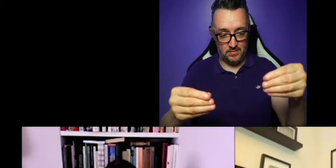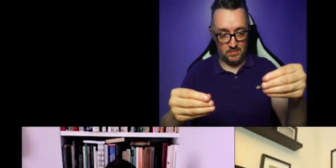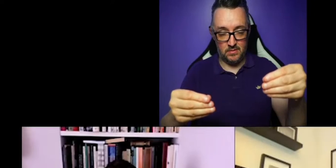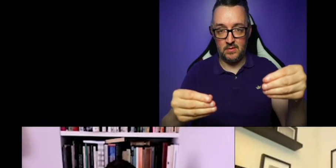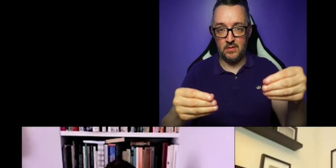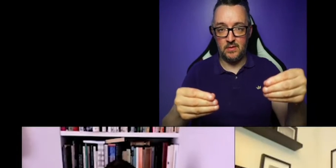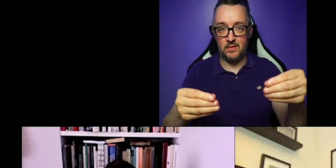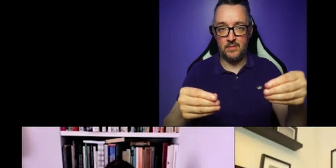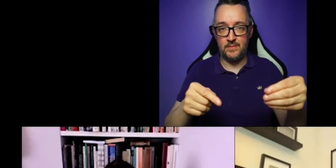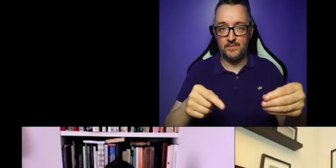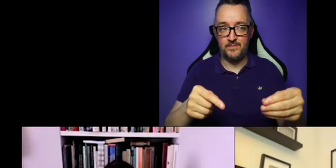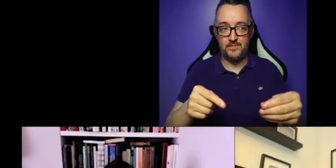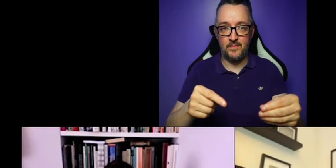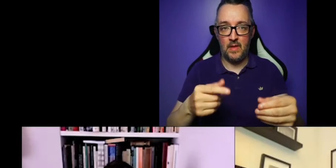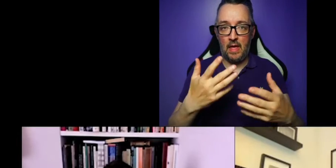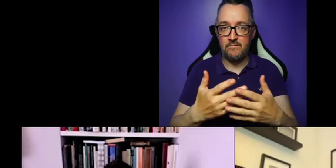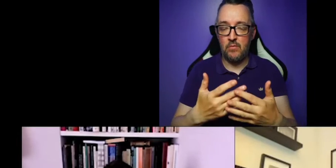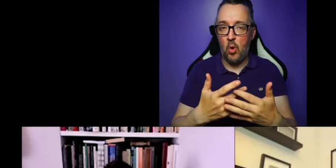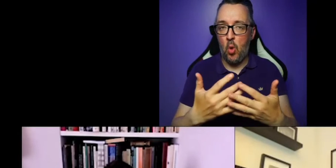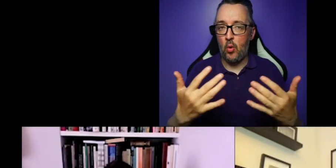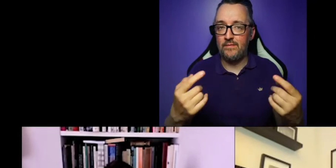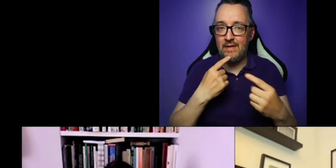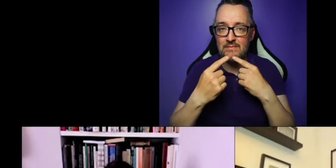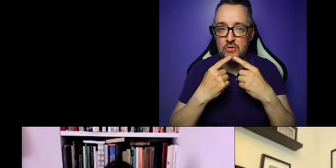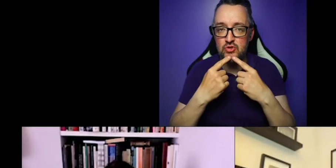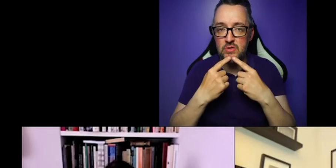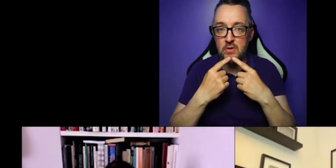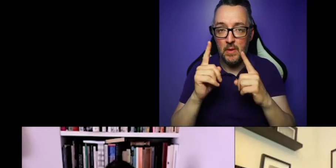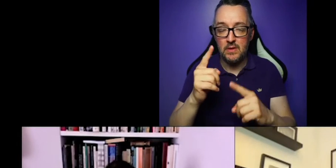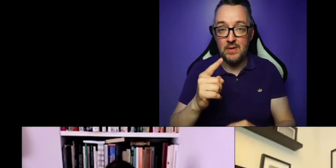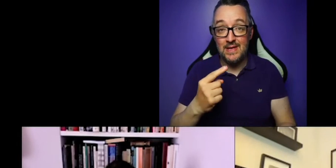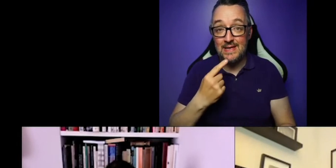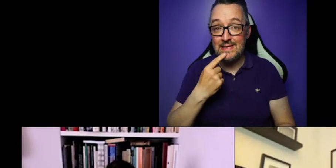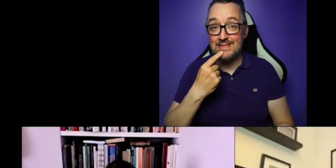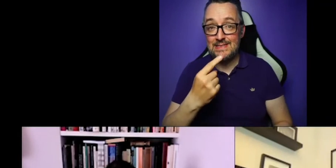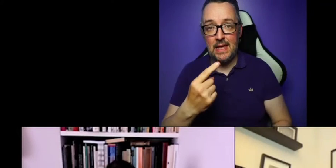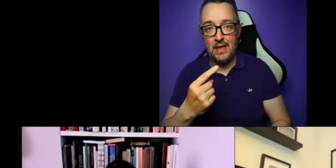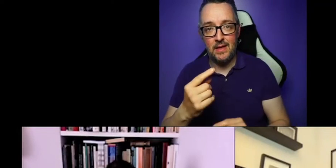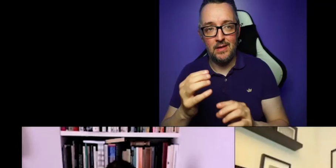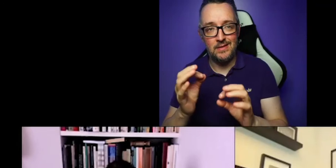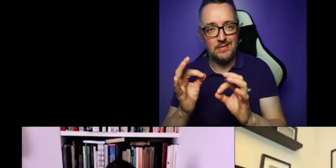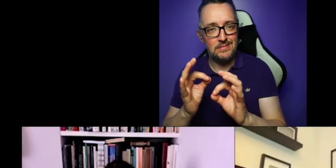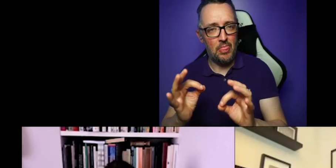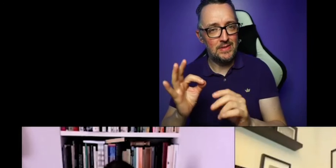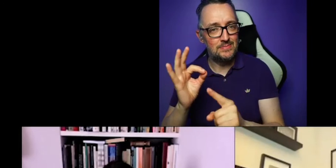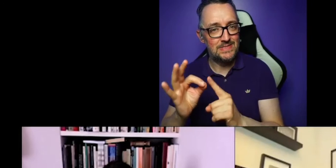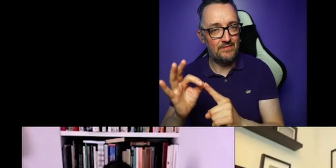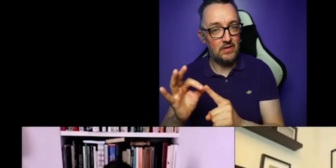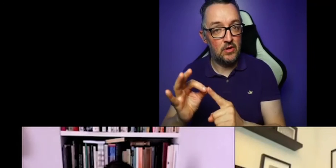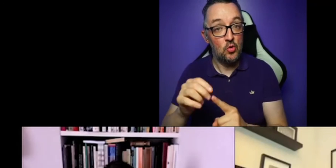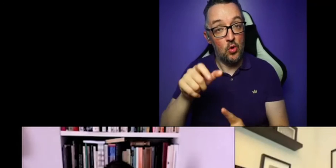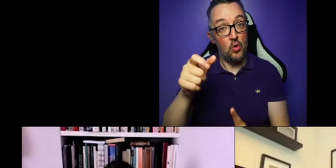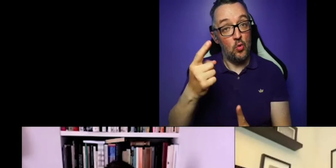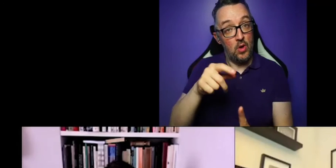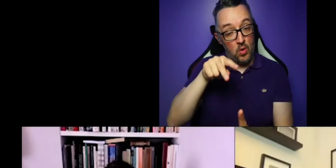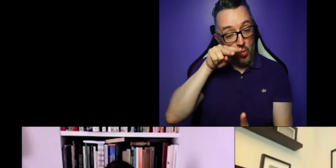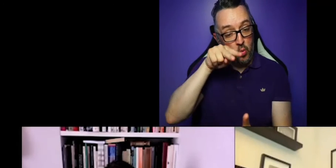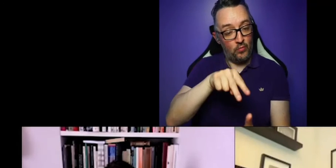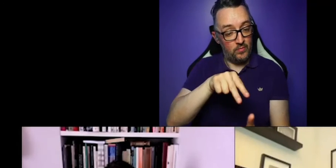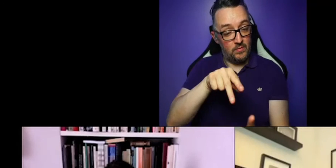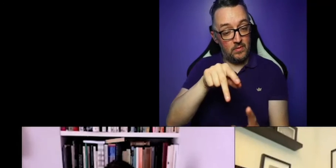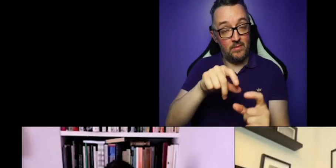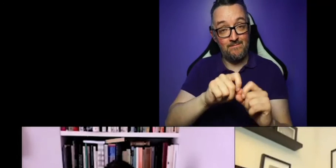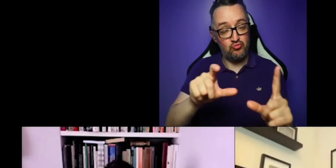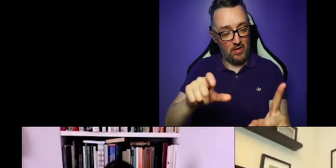kind of saying a lot of stuff without really saying anything specific, mm-hmm. and people can respond to it or not.